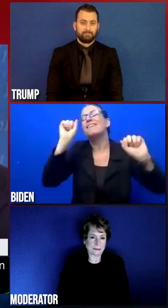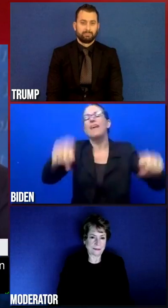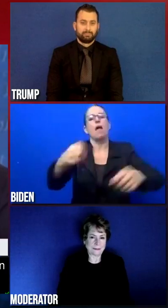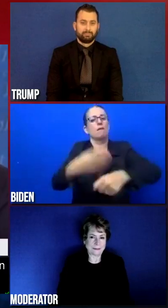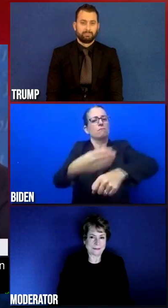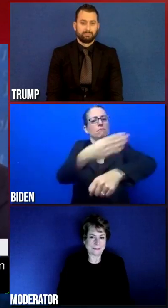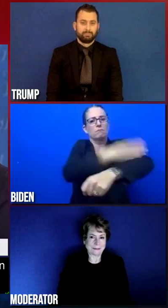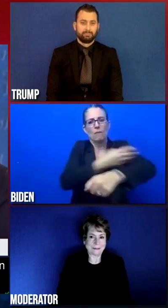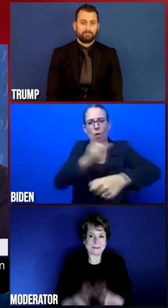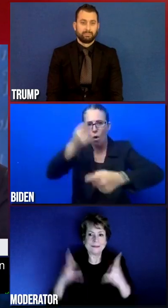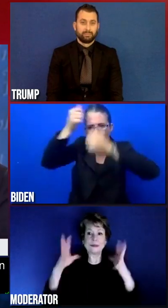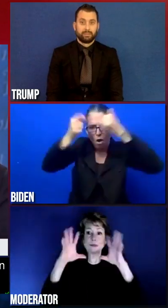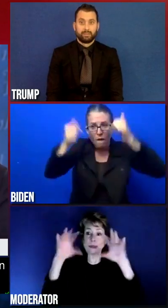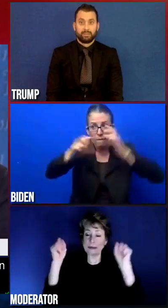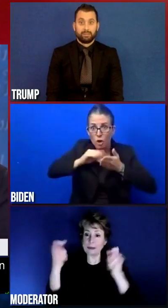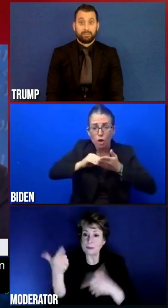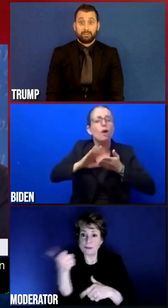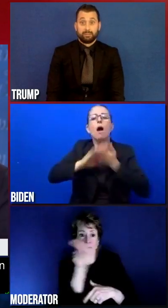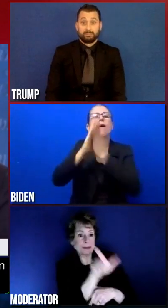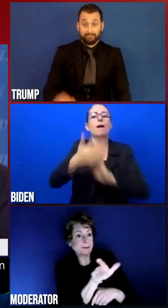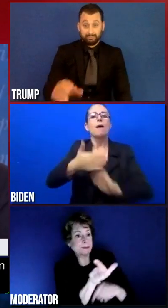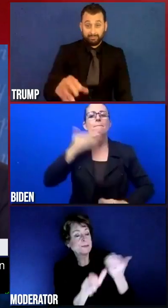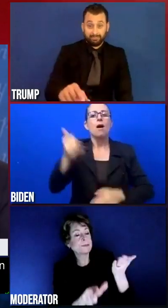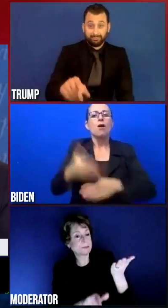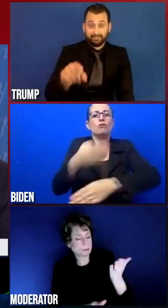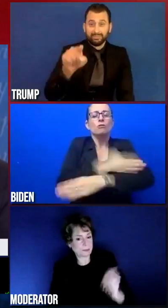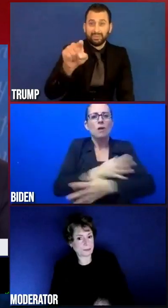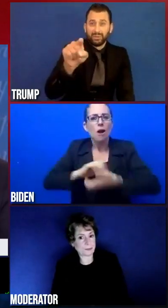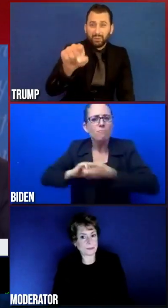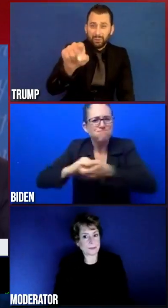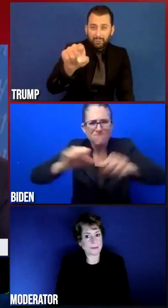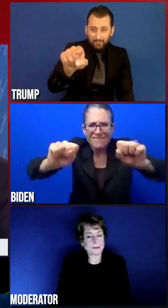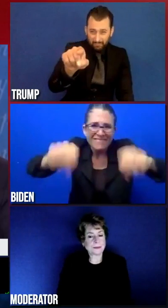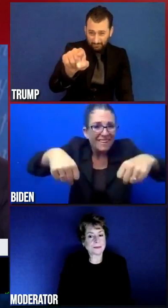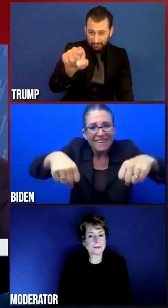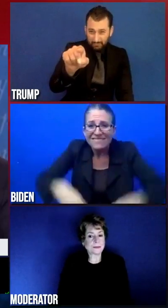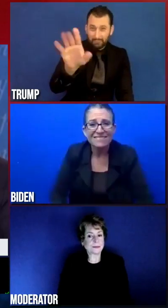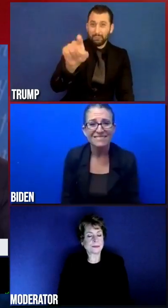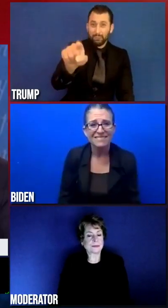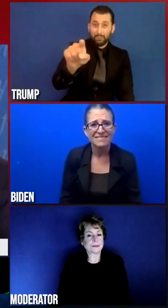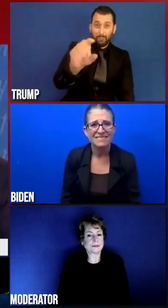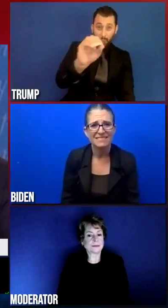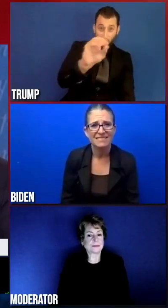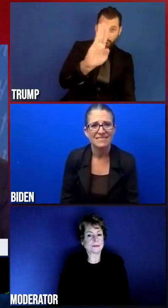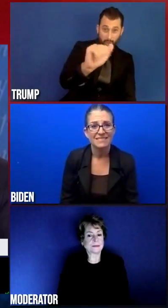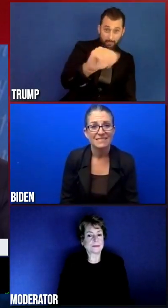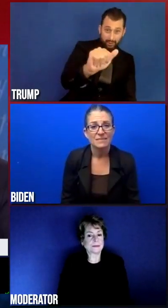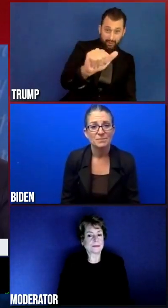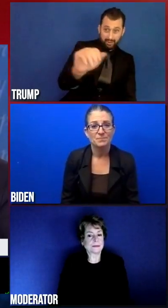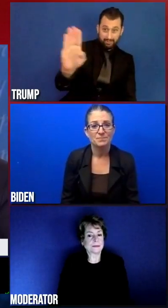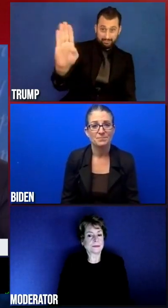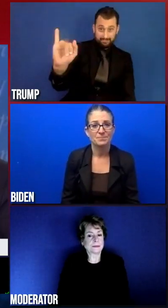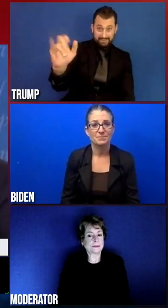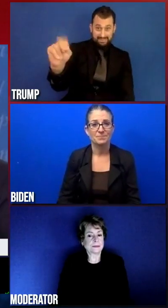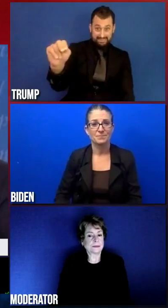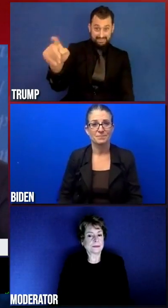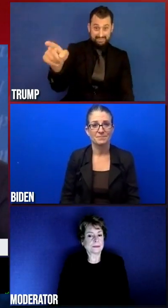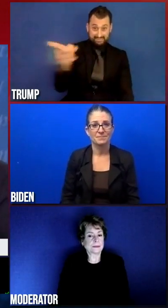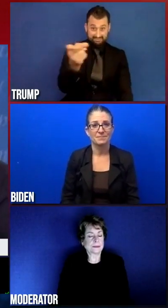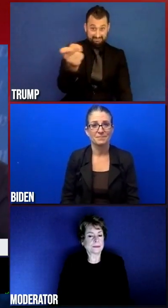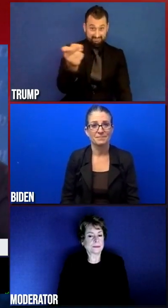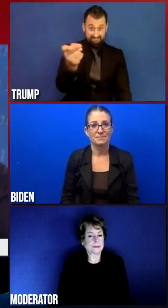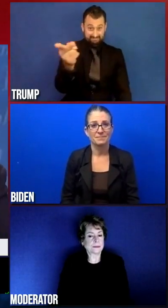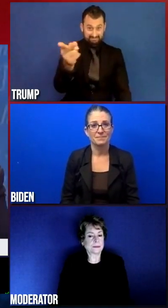the Obama-Biden administration, there was tremendous division. There was hatred. You look at